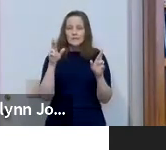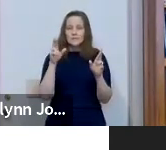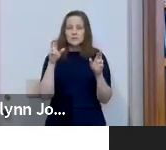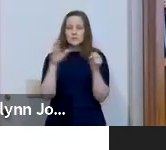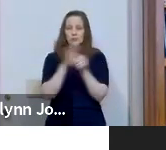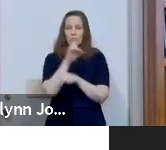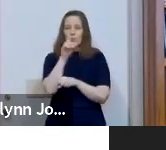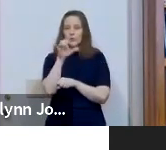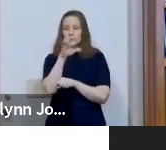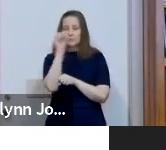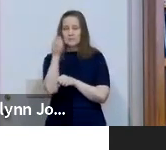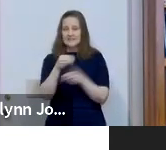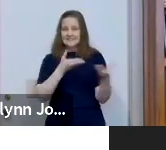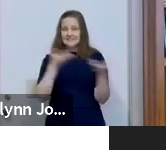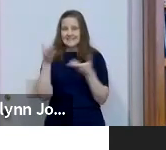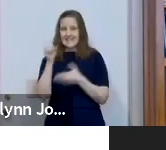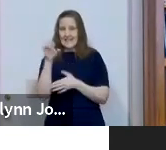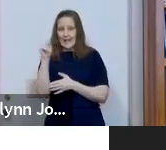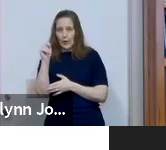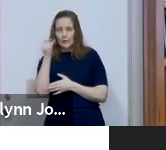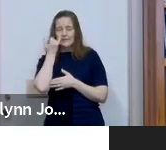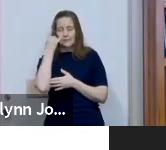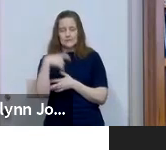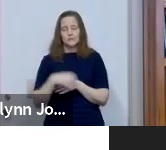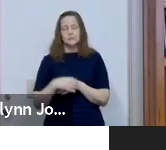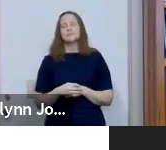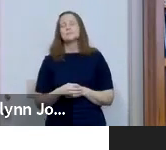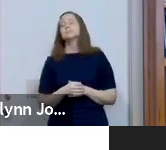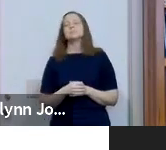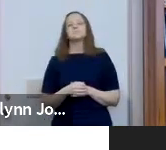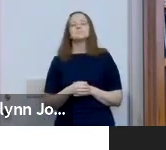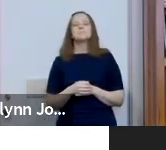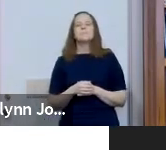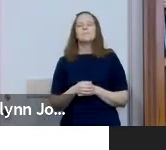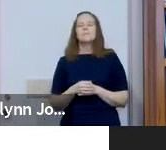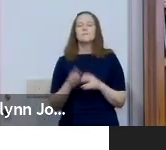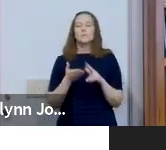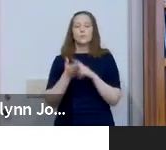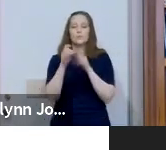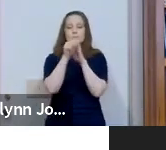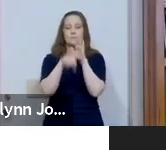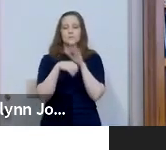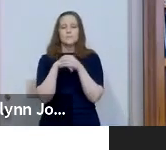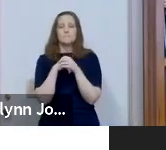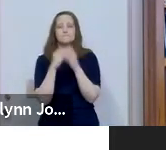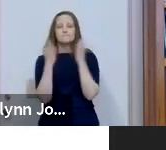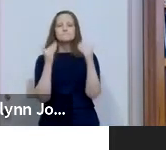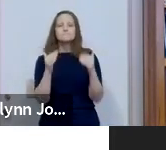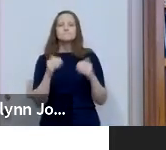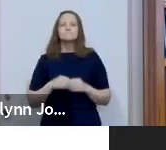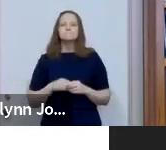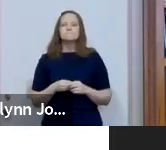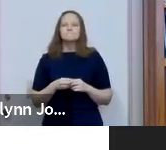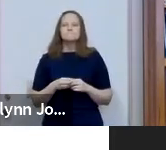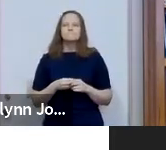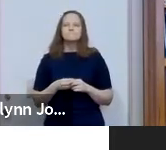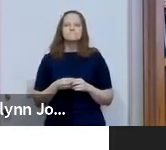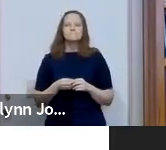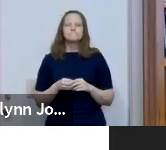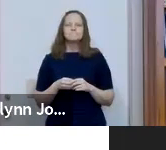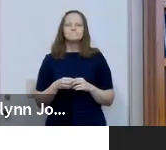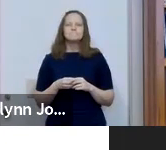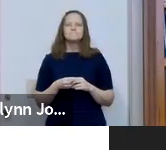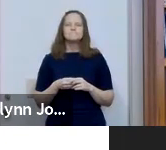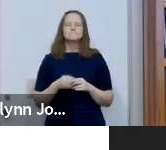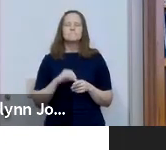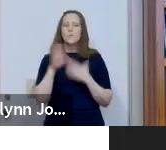service should that model be necessary as we work our way into the semester as well. Next slide, please. Know